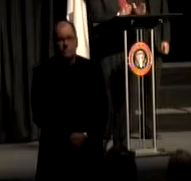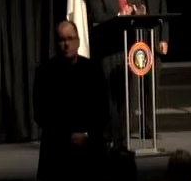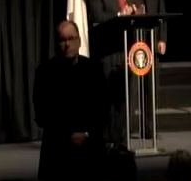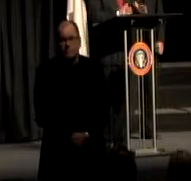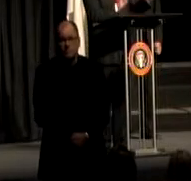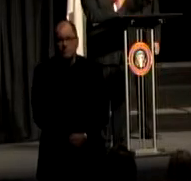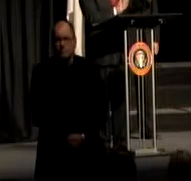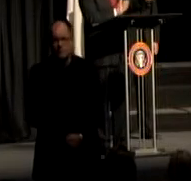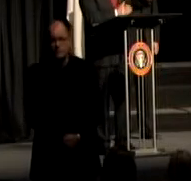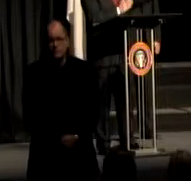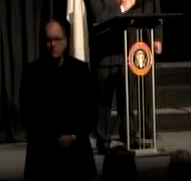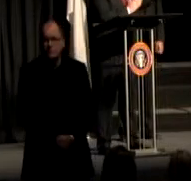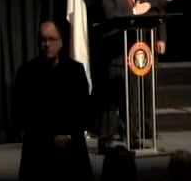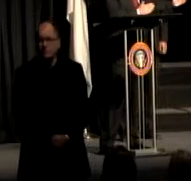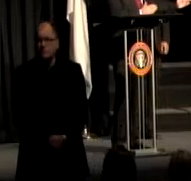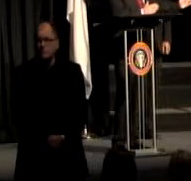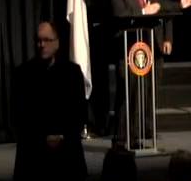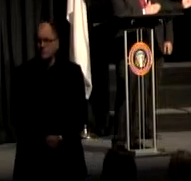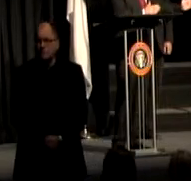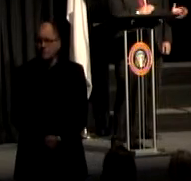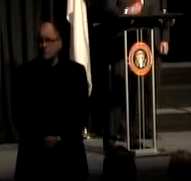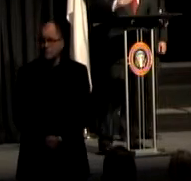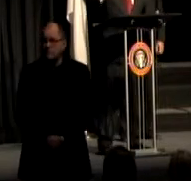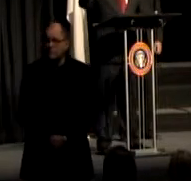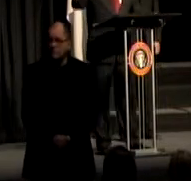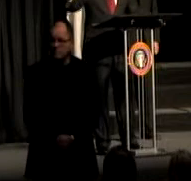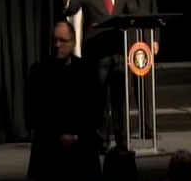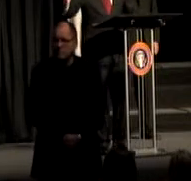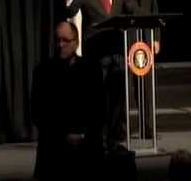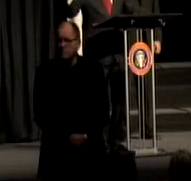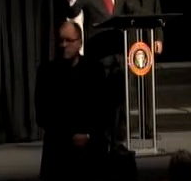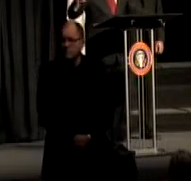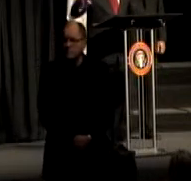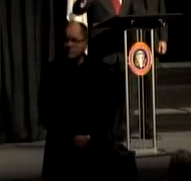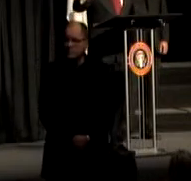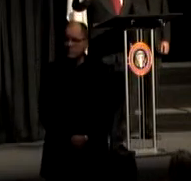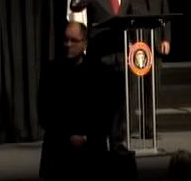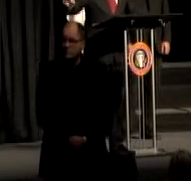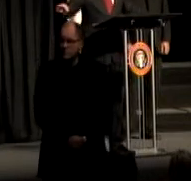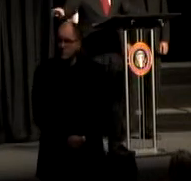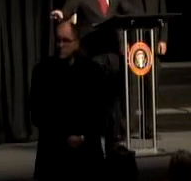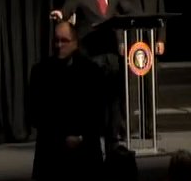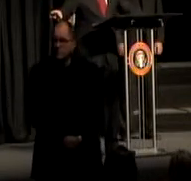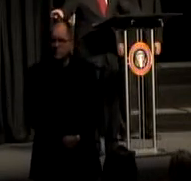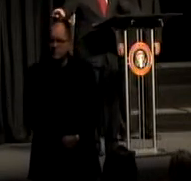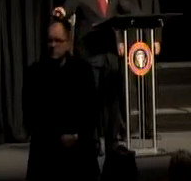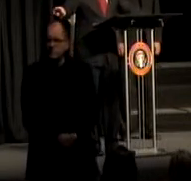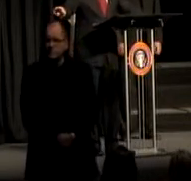tax hike day has come and gone the cliff was somewhat averted